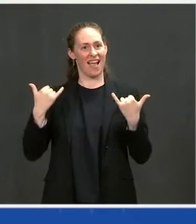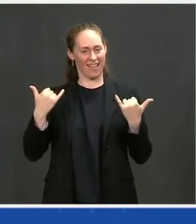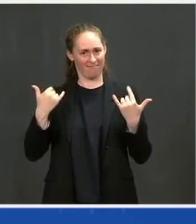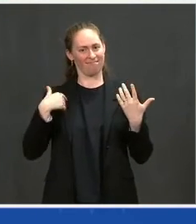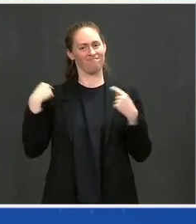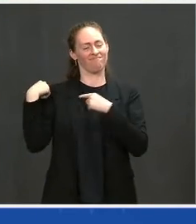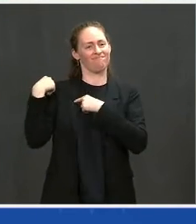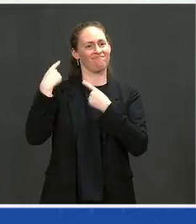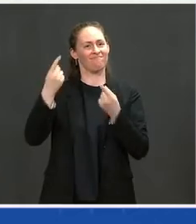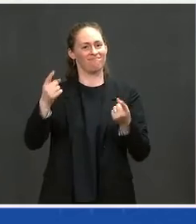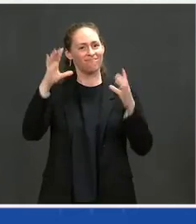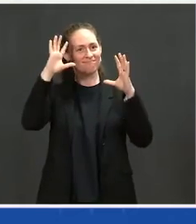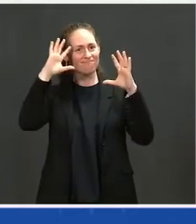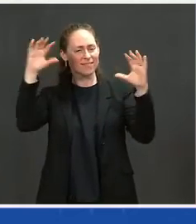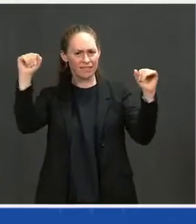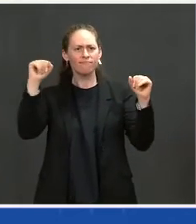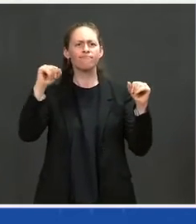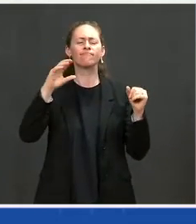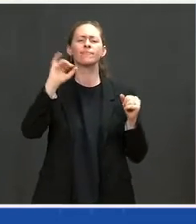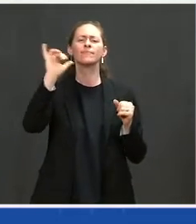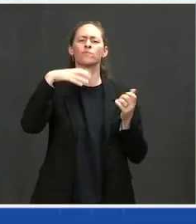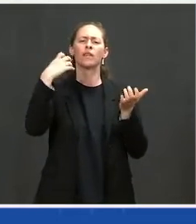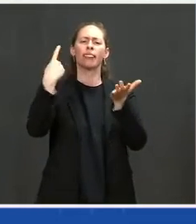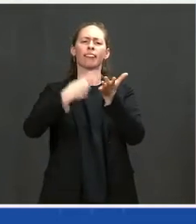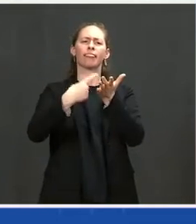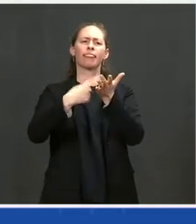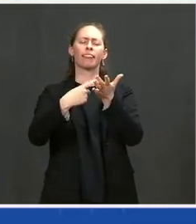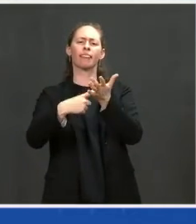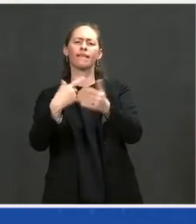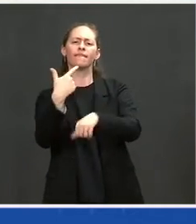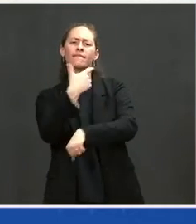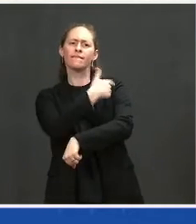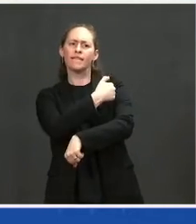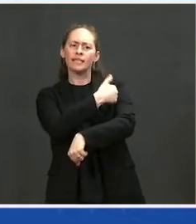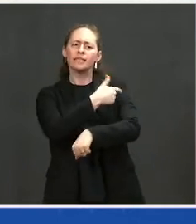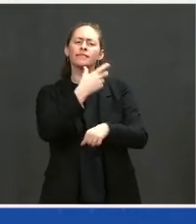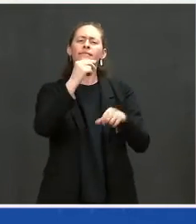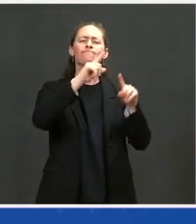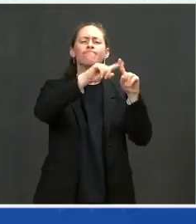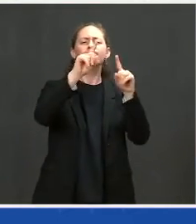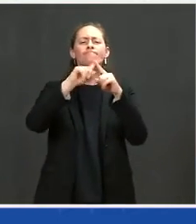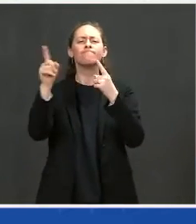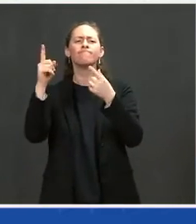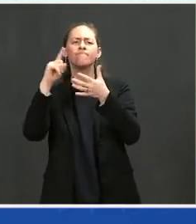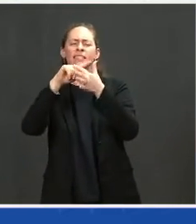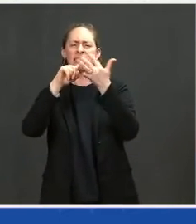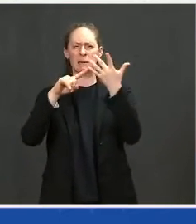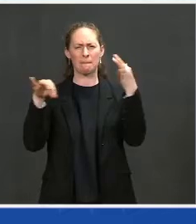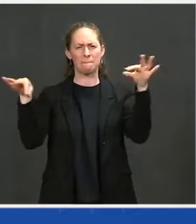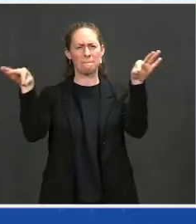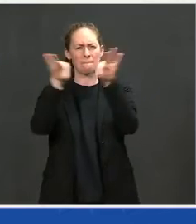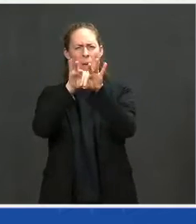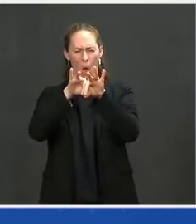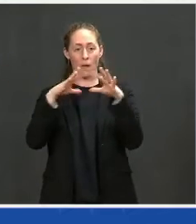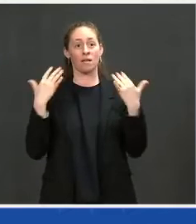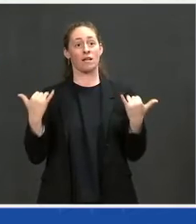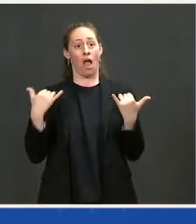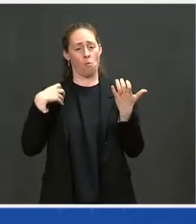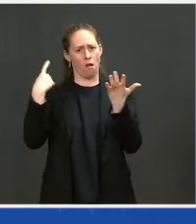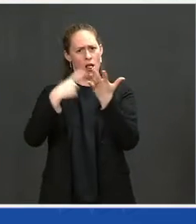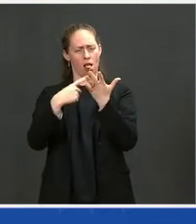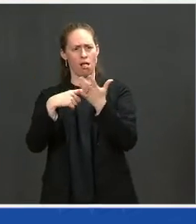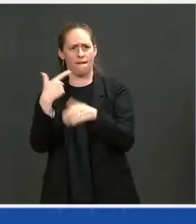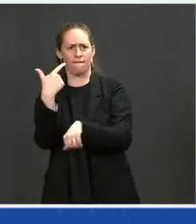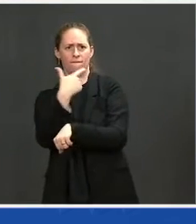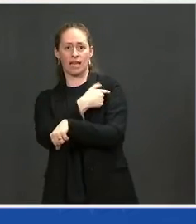top priorities for the American people. First, on vaccinations. On December 8th, I indicated that